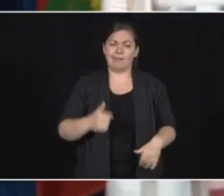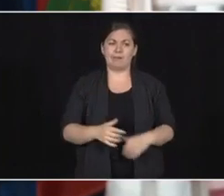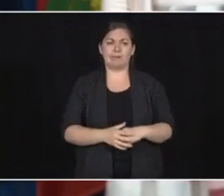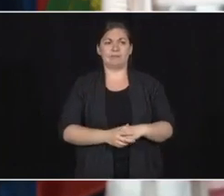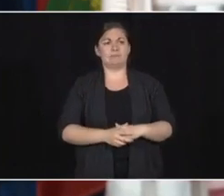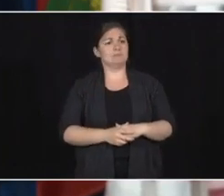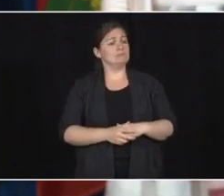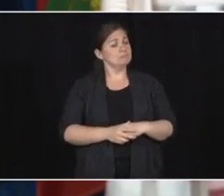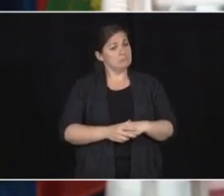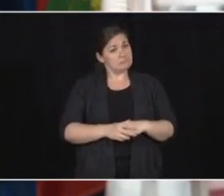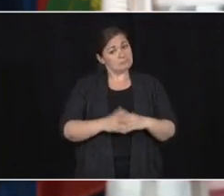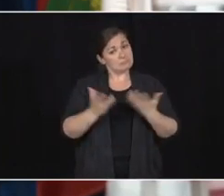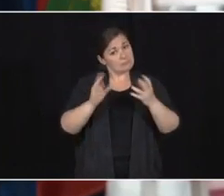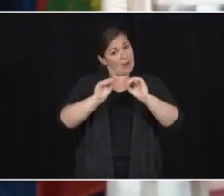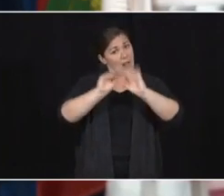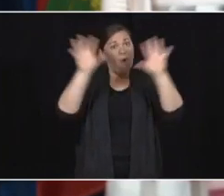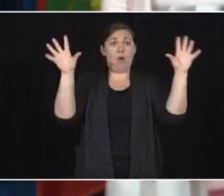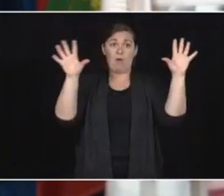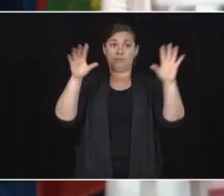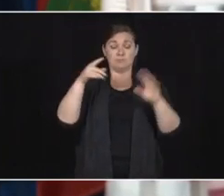very decisive, and that's what we're doing.